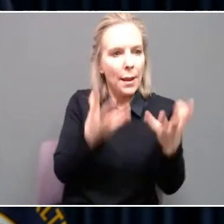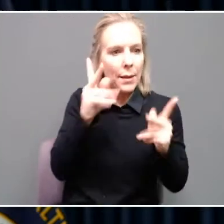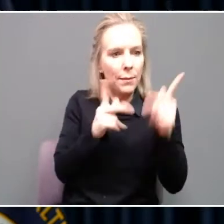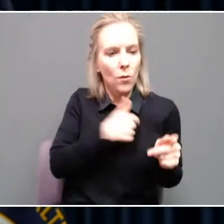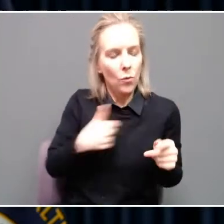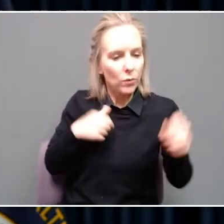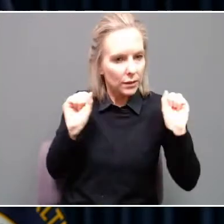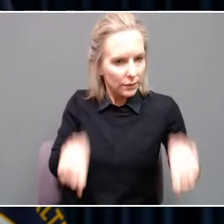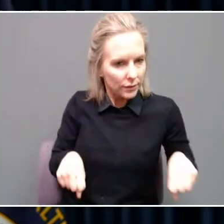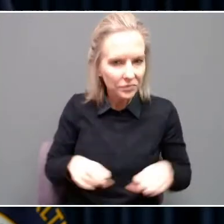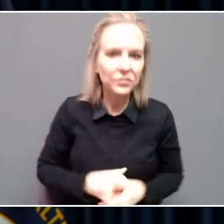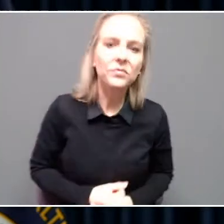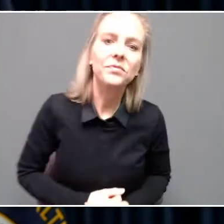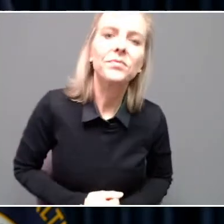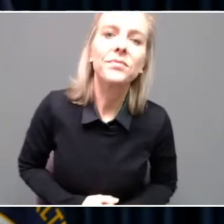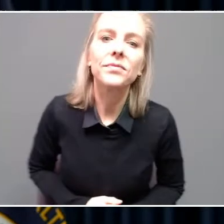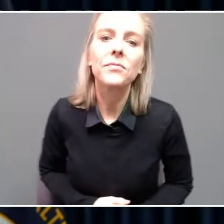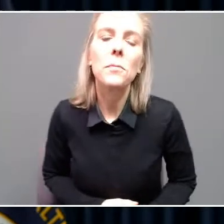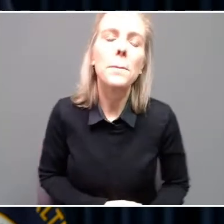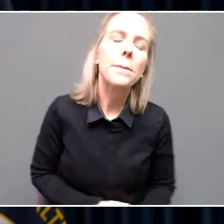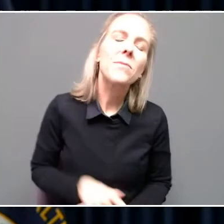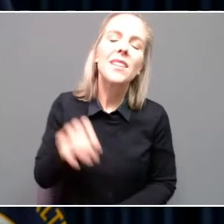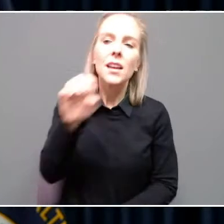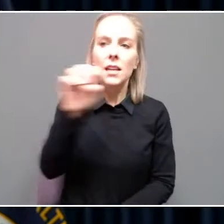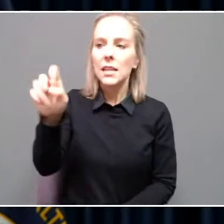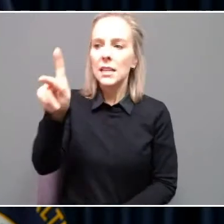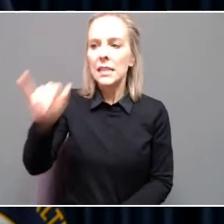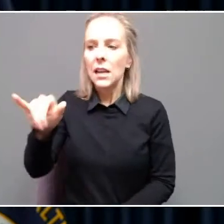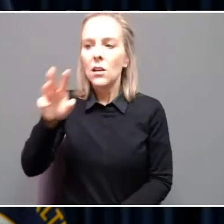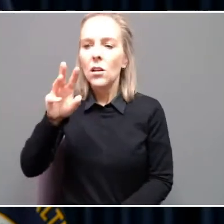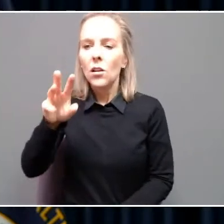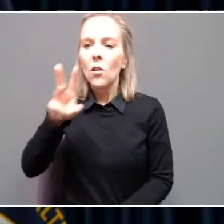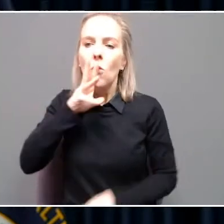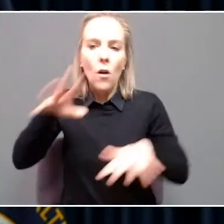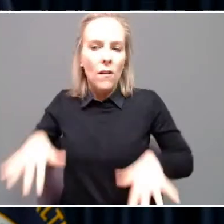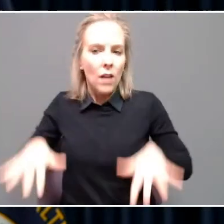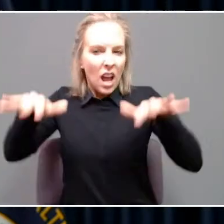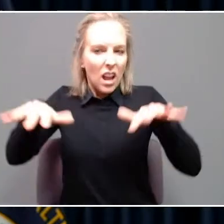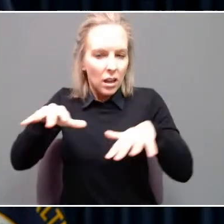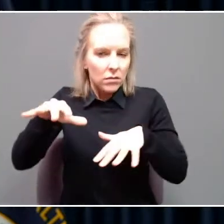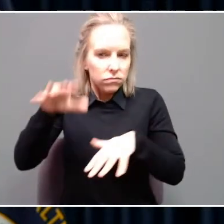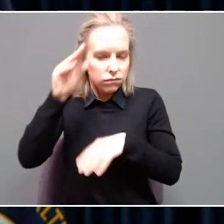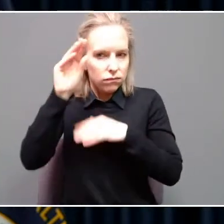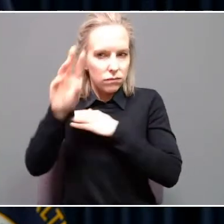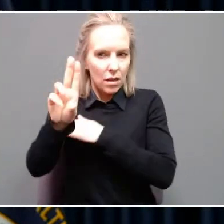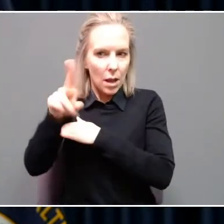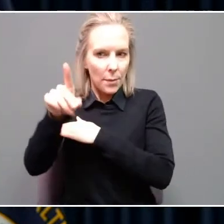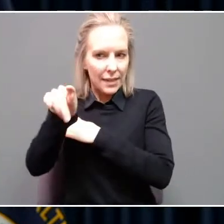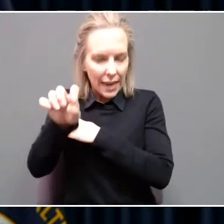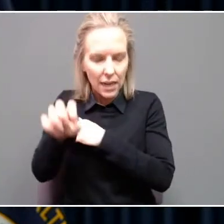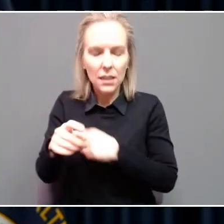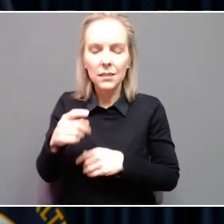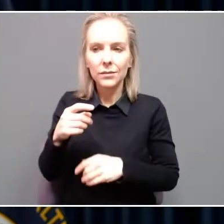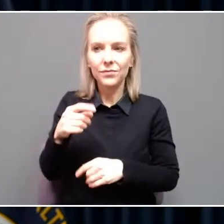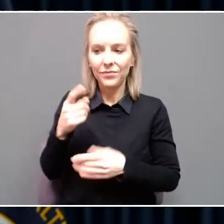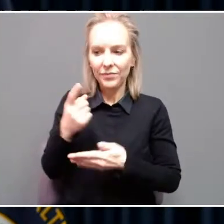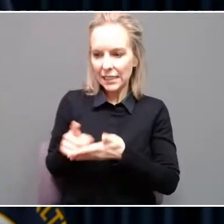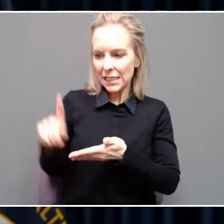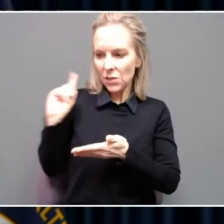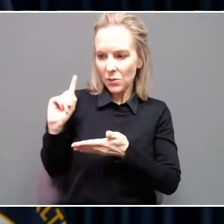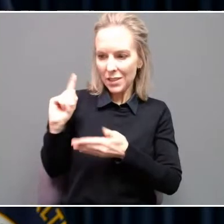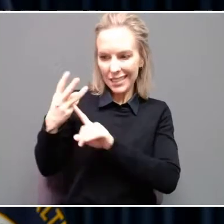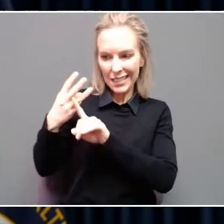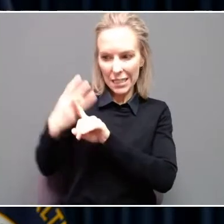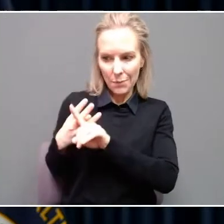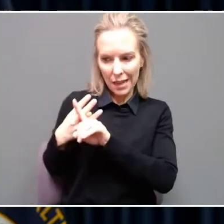right, Eastern Kentucky flood update. Next week will mark 6 months since that historic